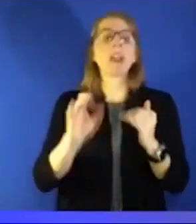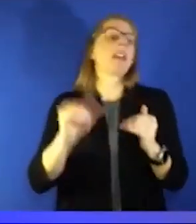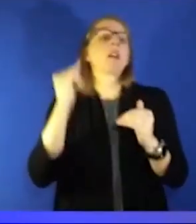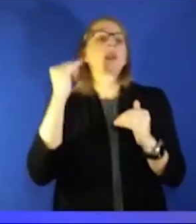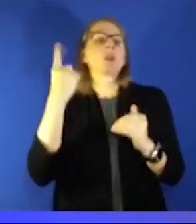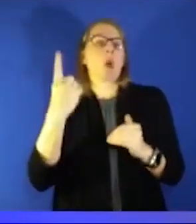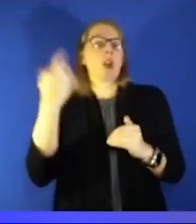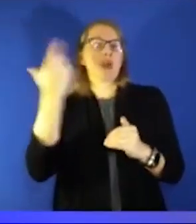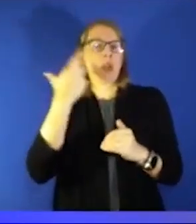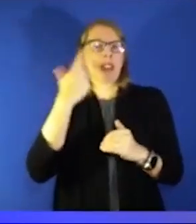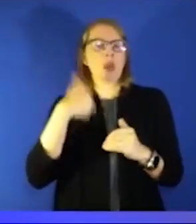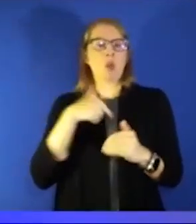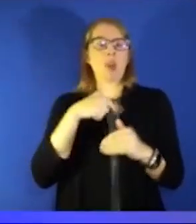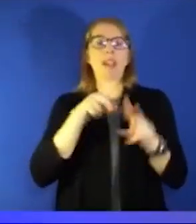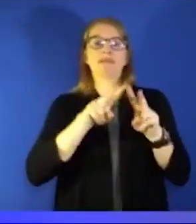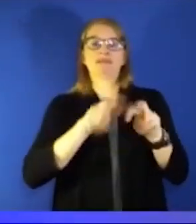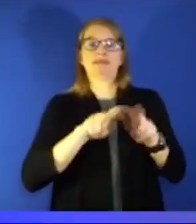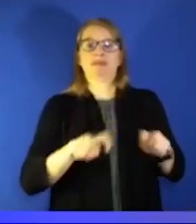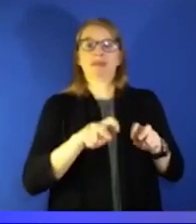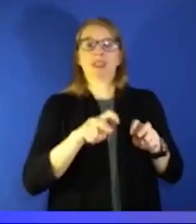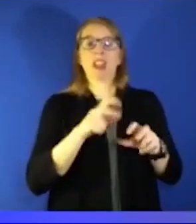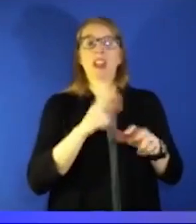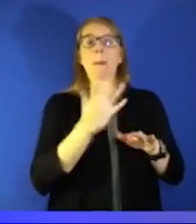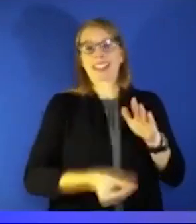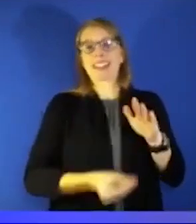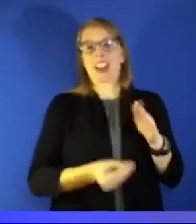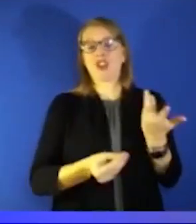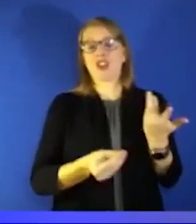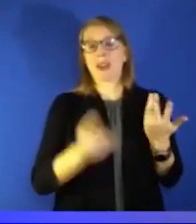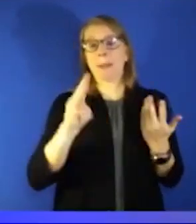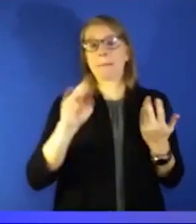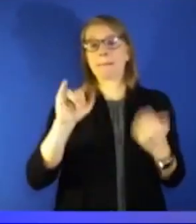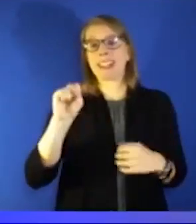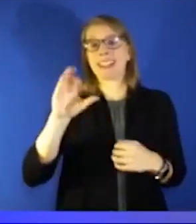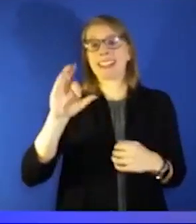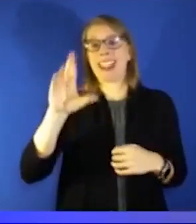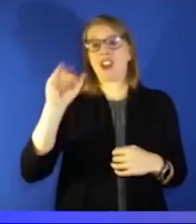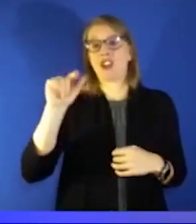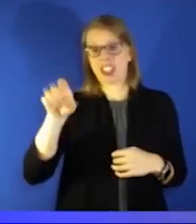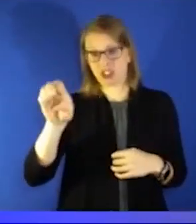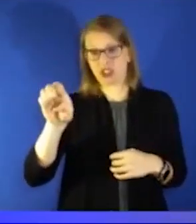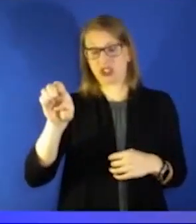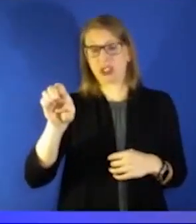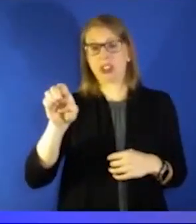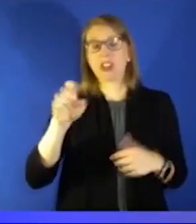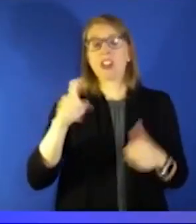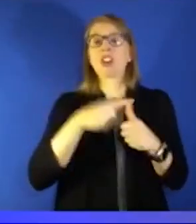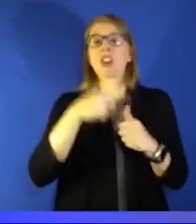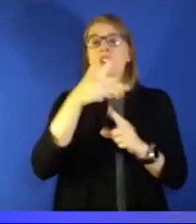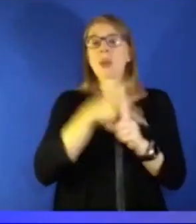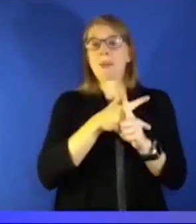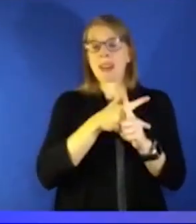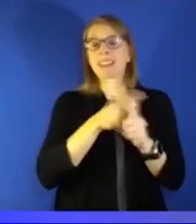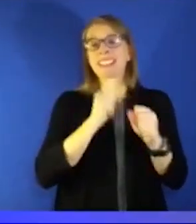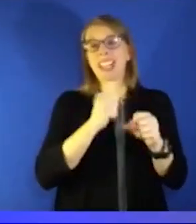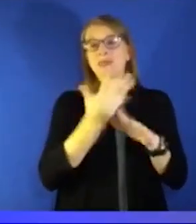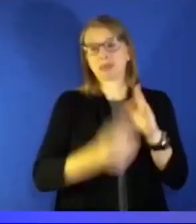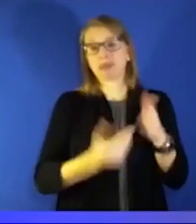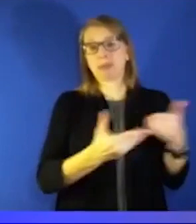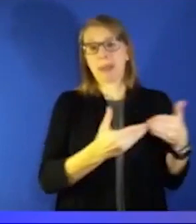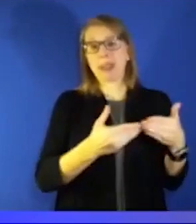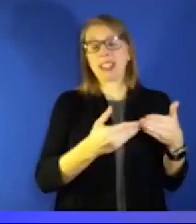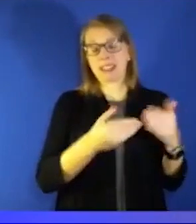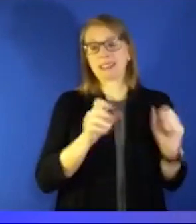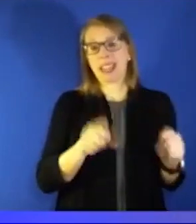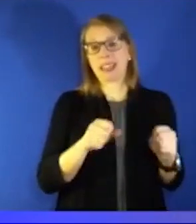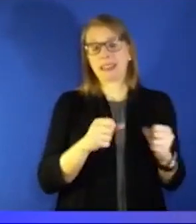miscarriage first, because it's certainly safe to give during the first trimester. We have a lot of people got vaccinated in the second and